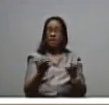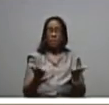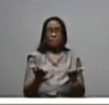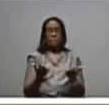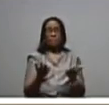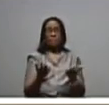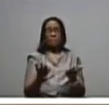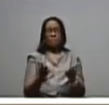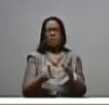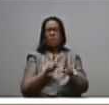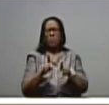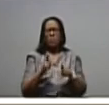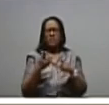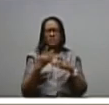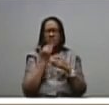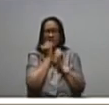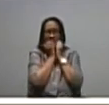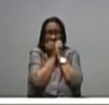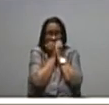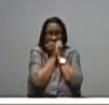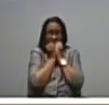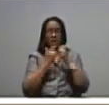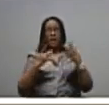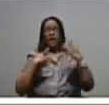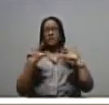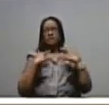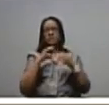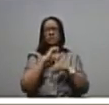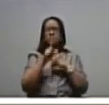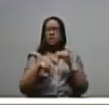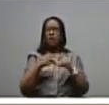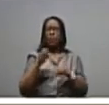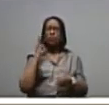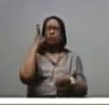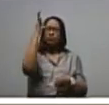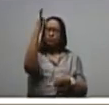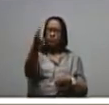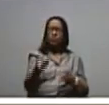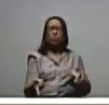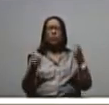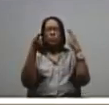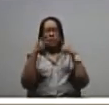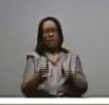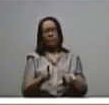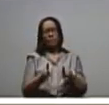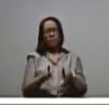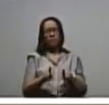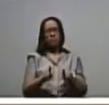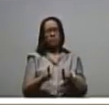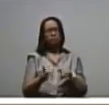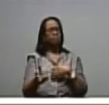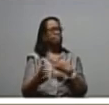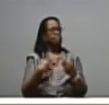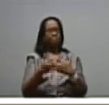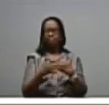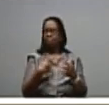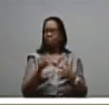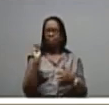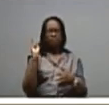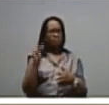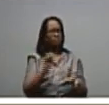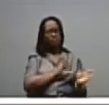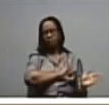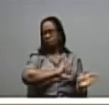the future will bring. May the Holy Spirit, the pledge of